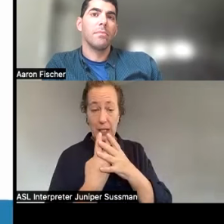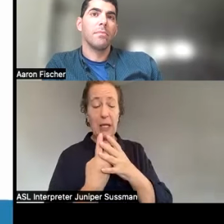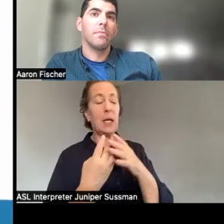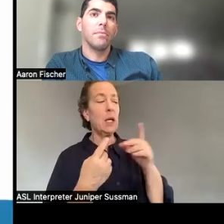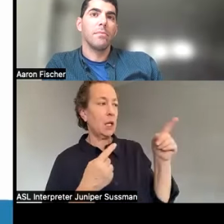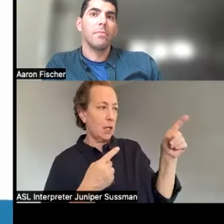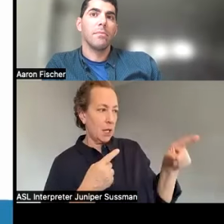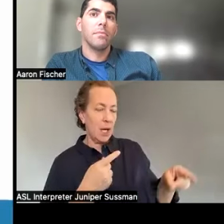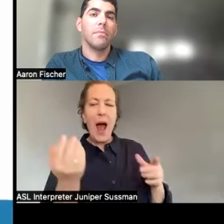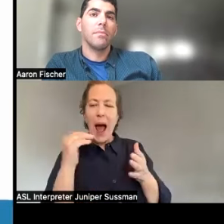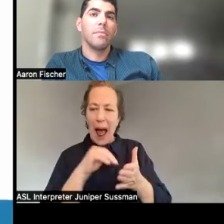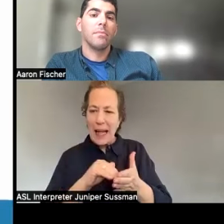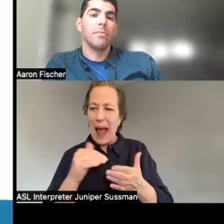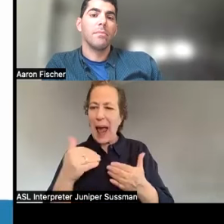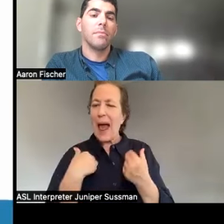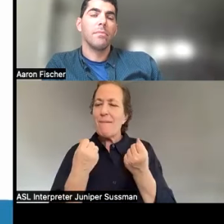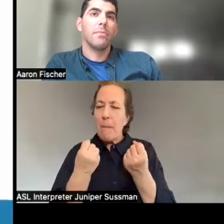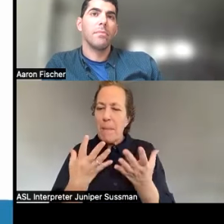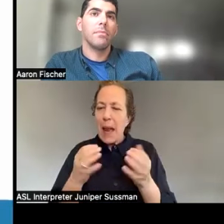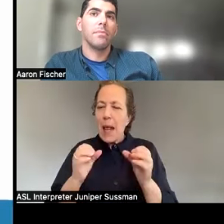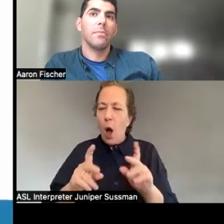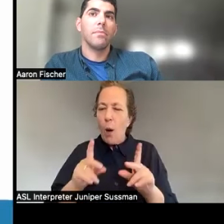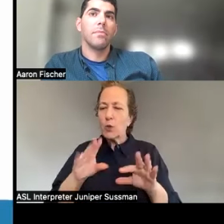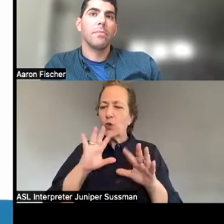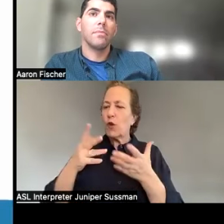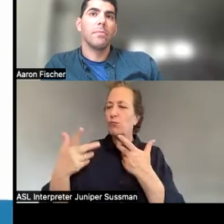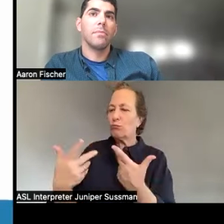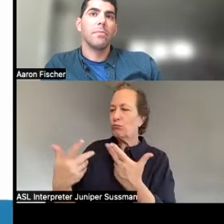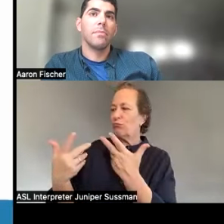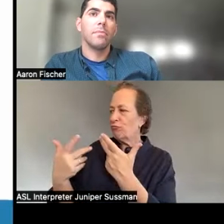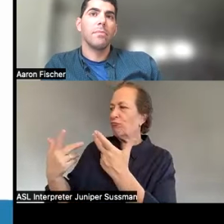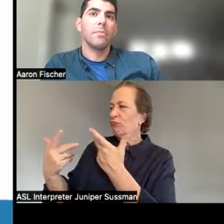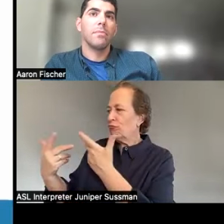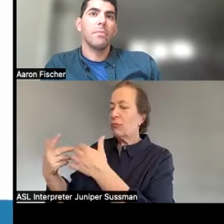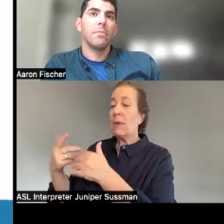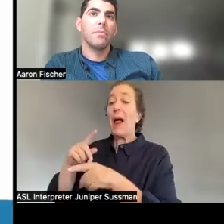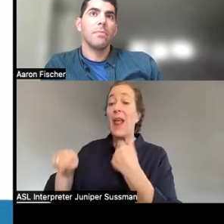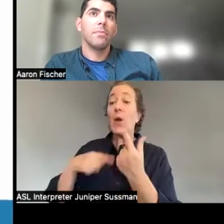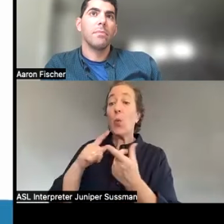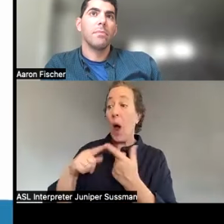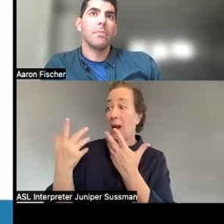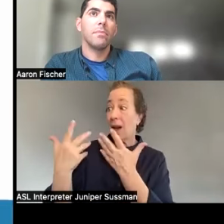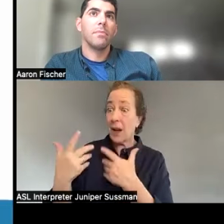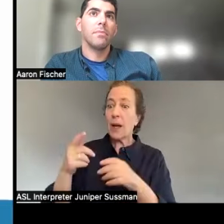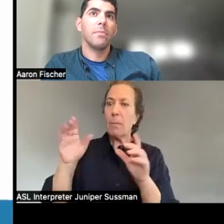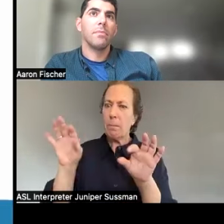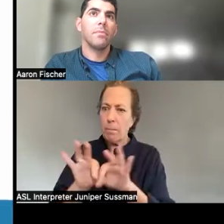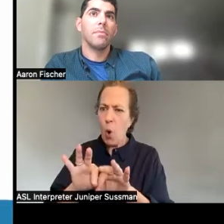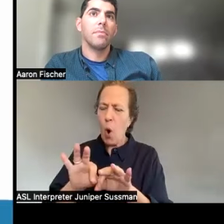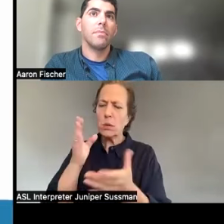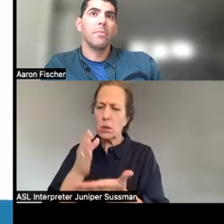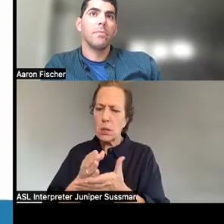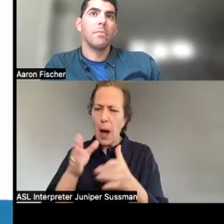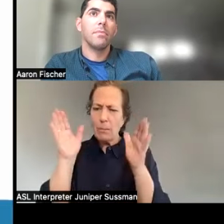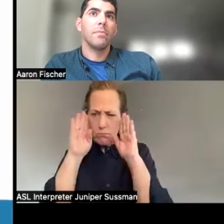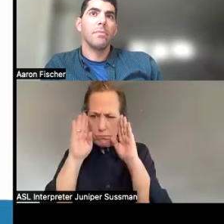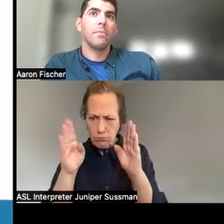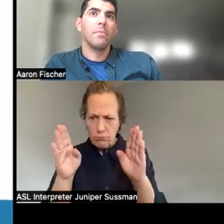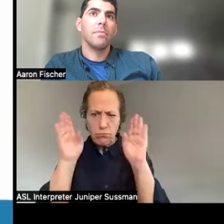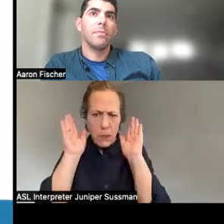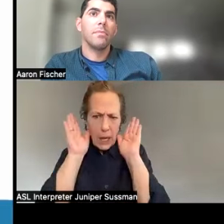for touch points and to listen actively at what your patients are saying. Focus and emphasize on